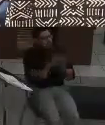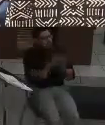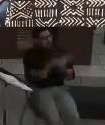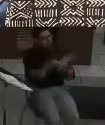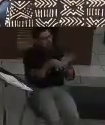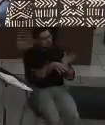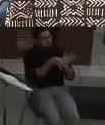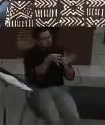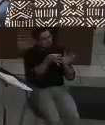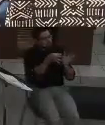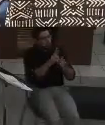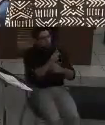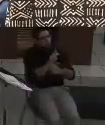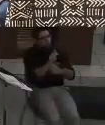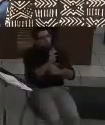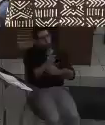Up!